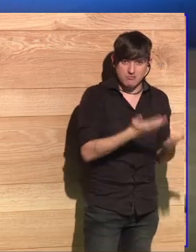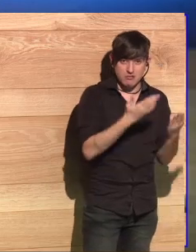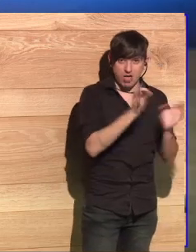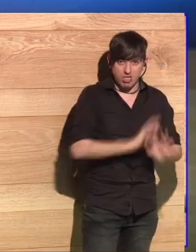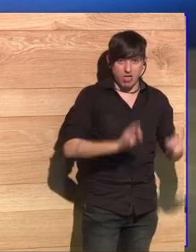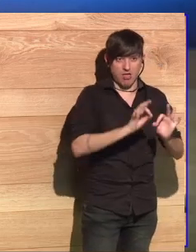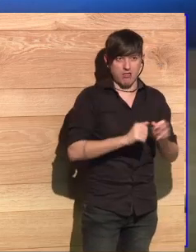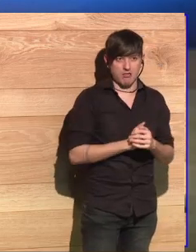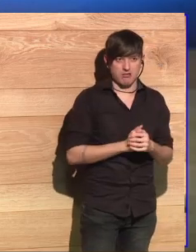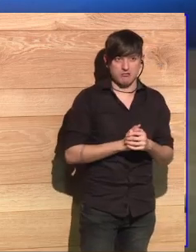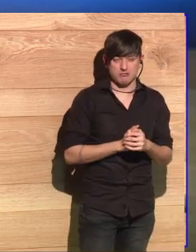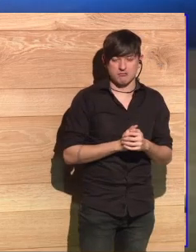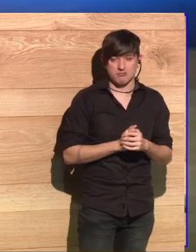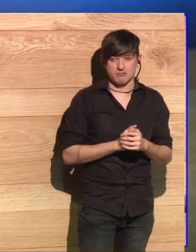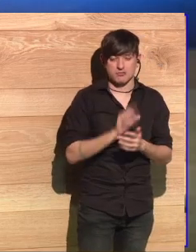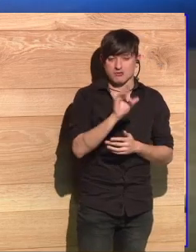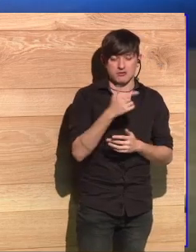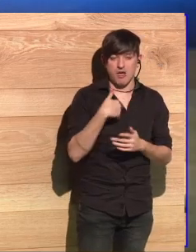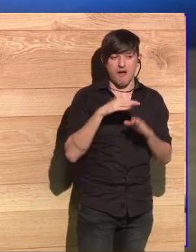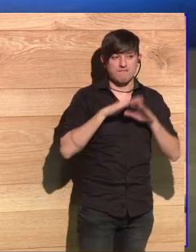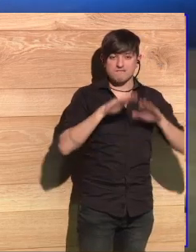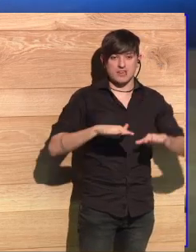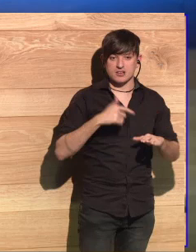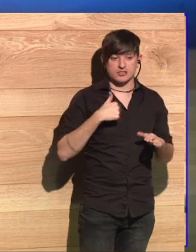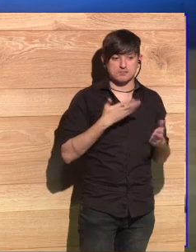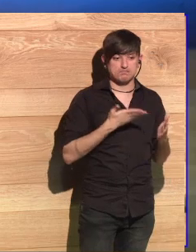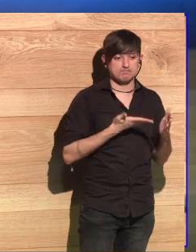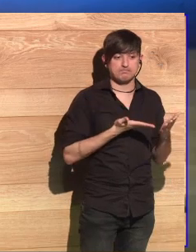I didn't have any resource whatsoever.